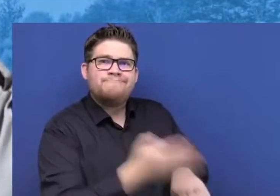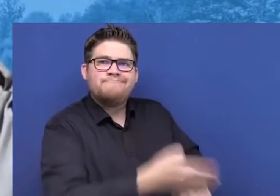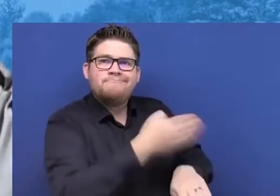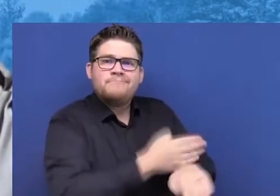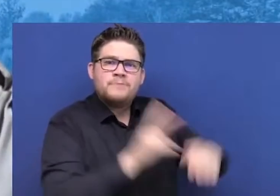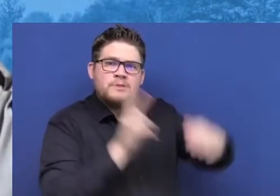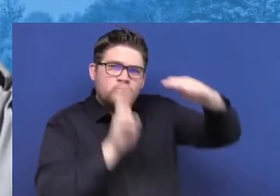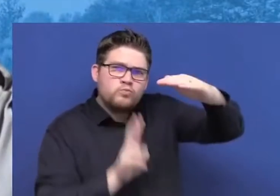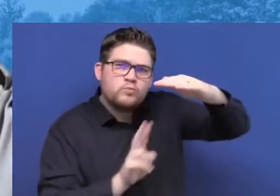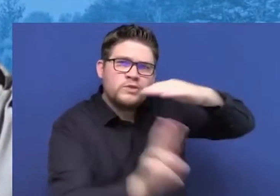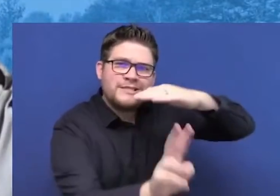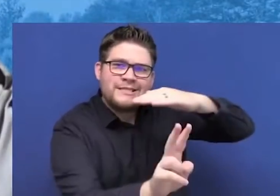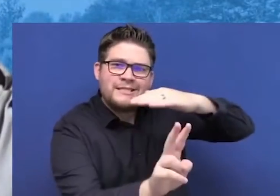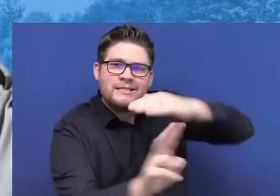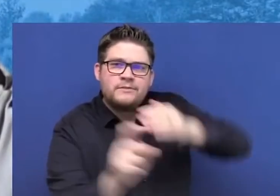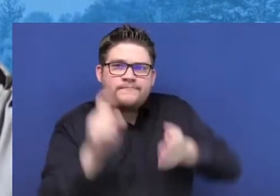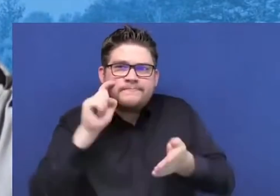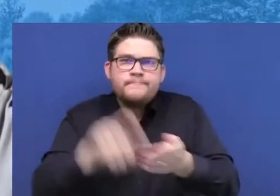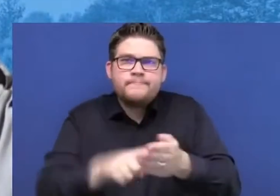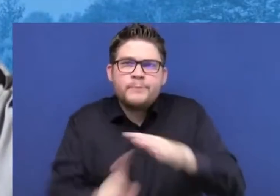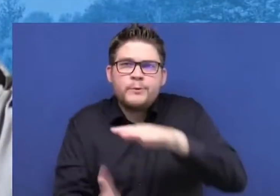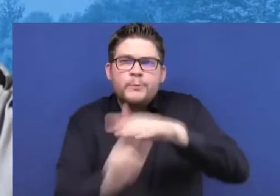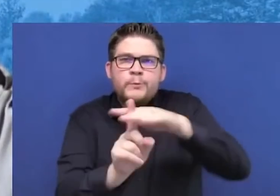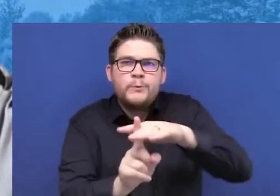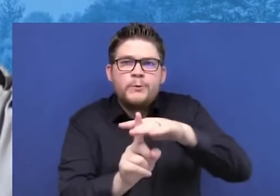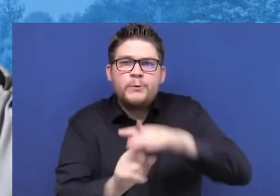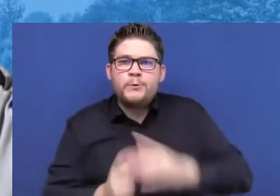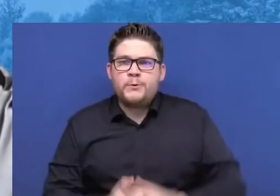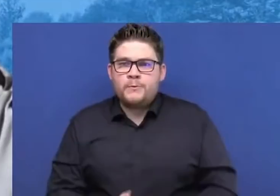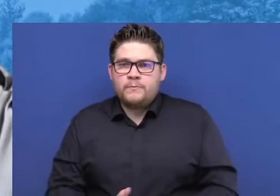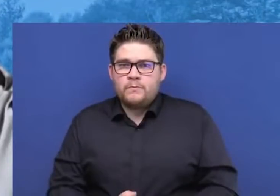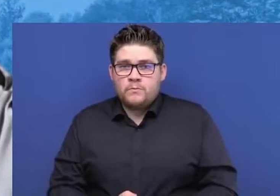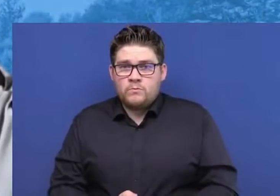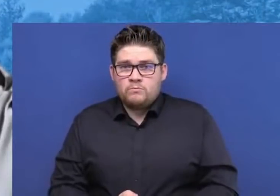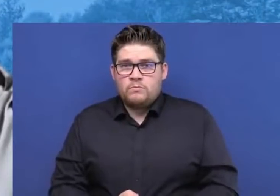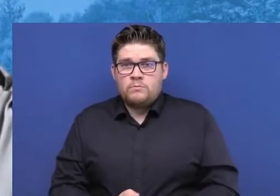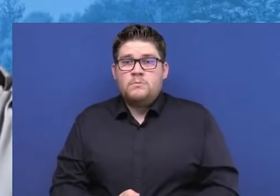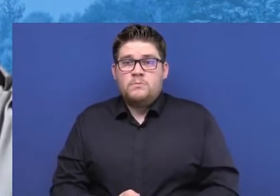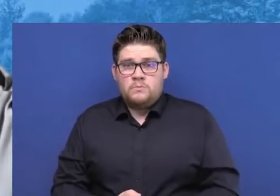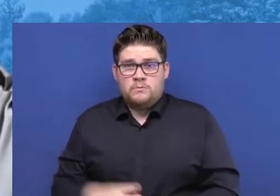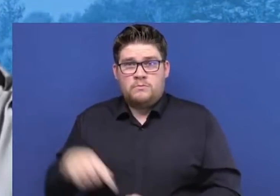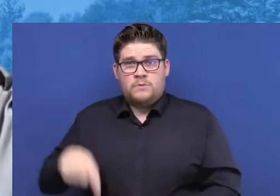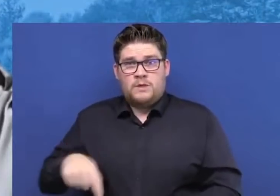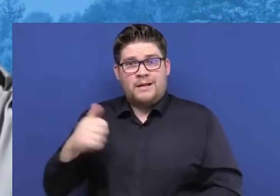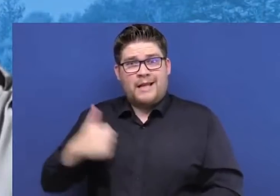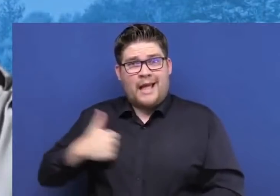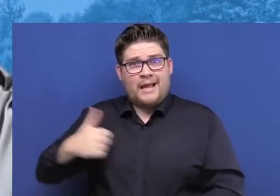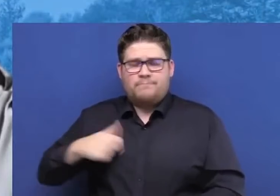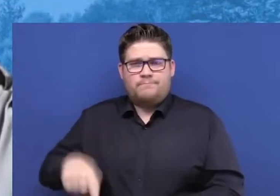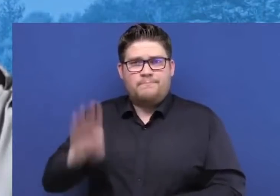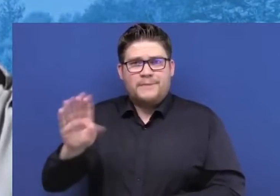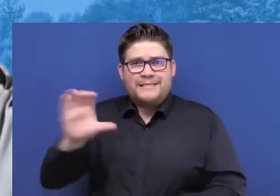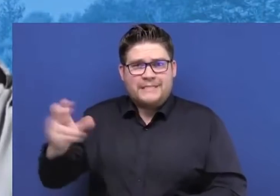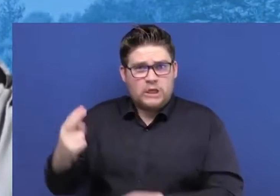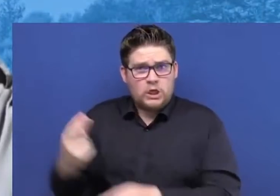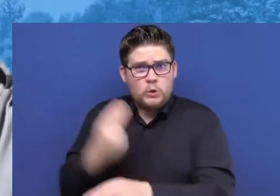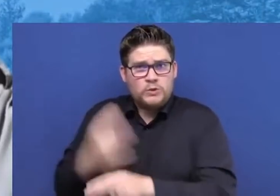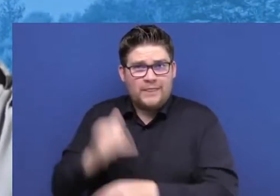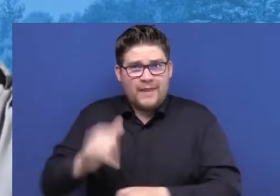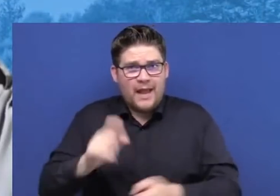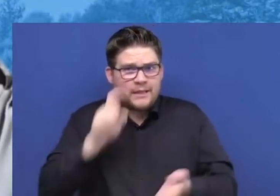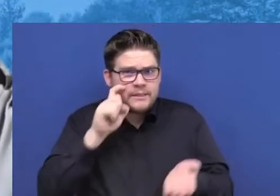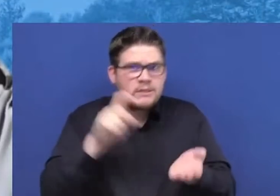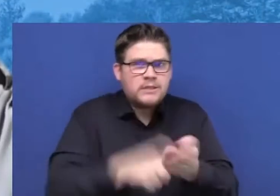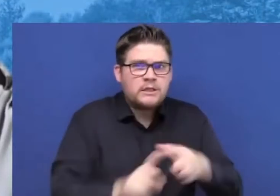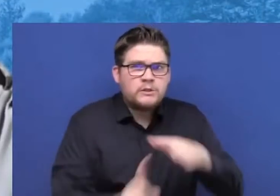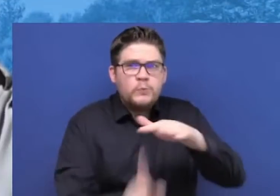them all, or whether there are technologies that we perhaps should be adopting, satellite imaging, for